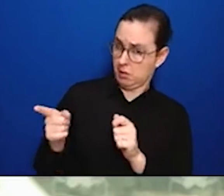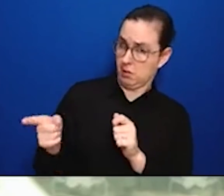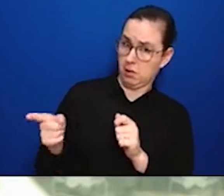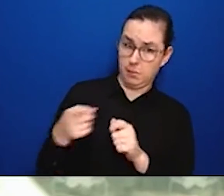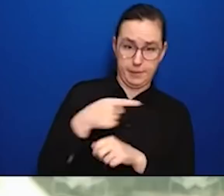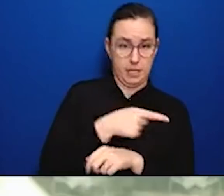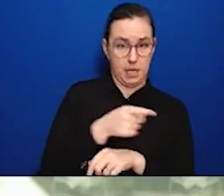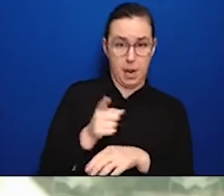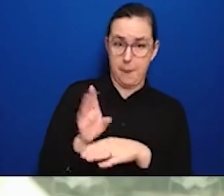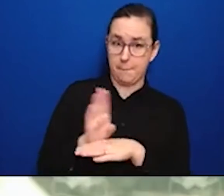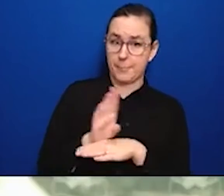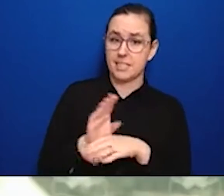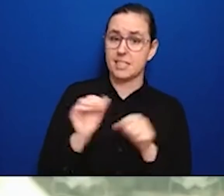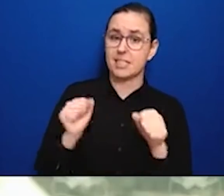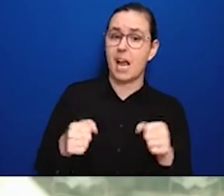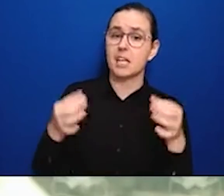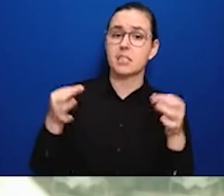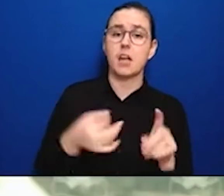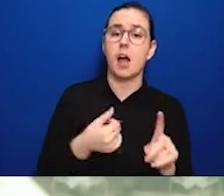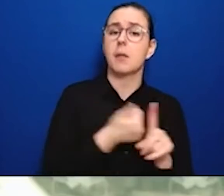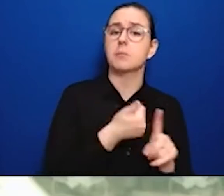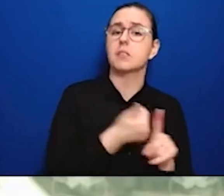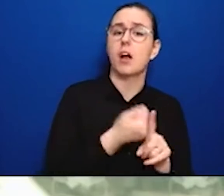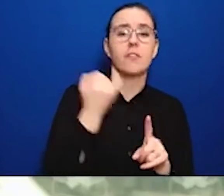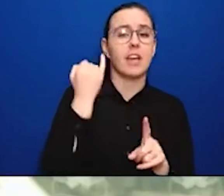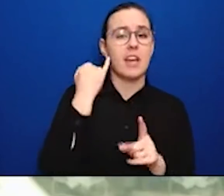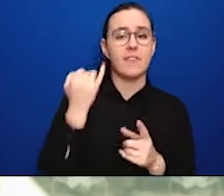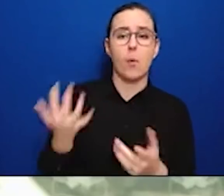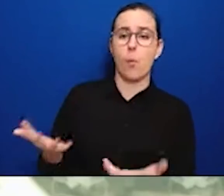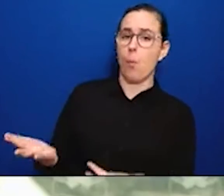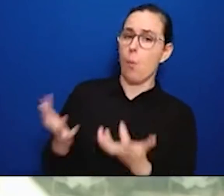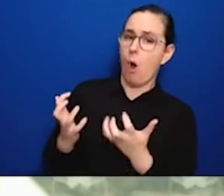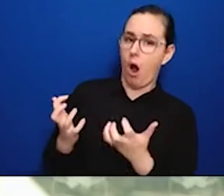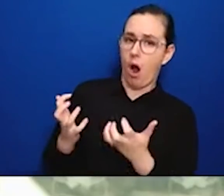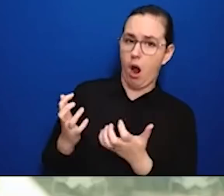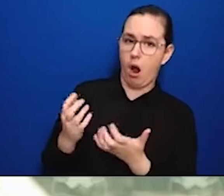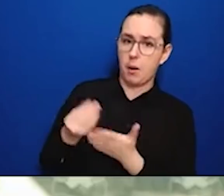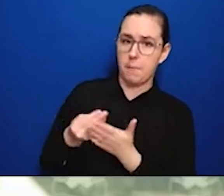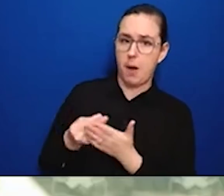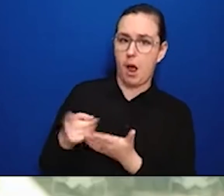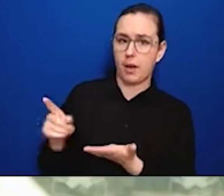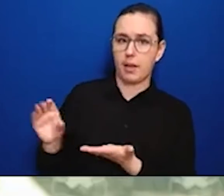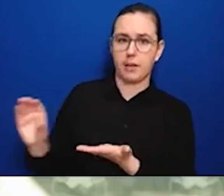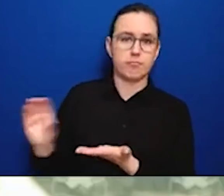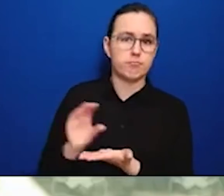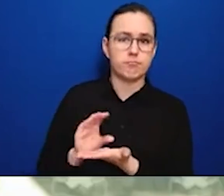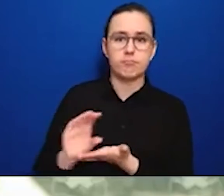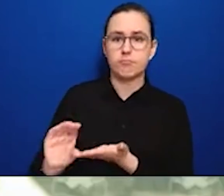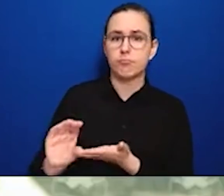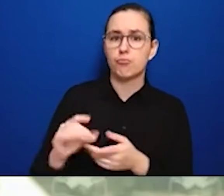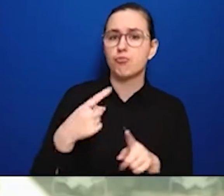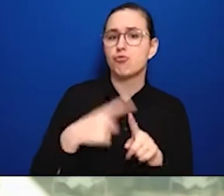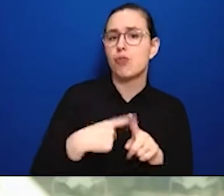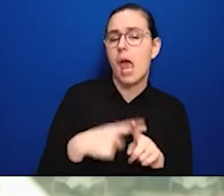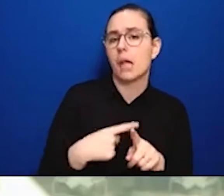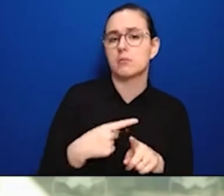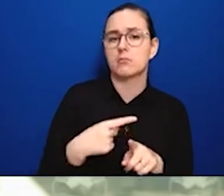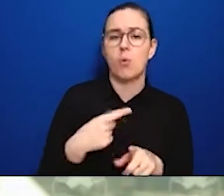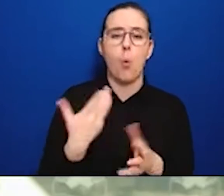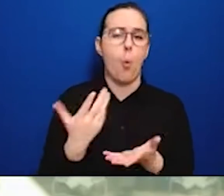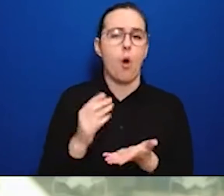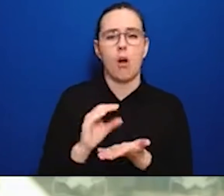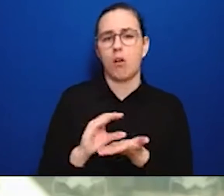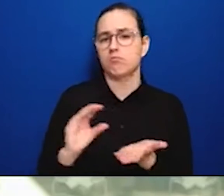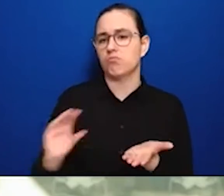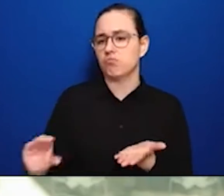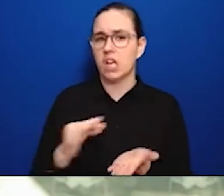to decide themselves whether they want to use the grant to pay rent or to subsidize employees or to pay